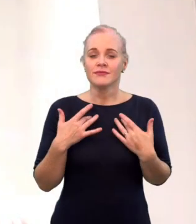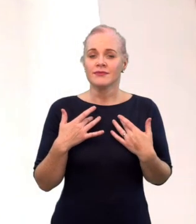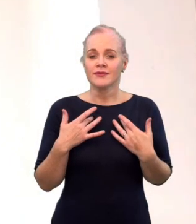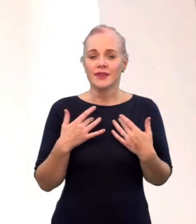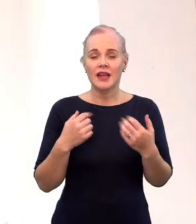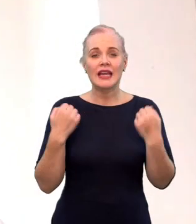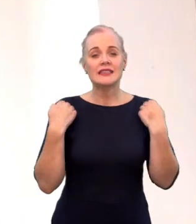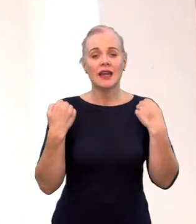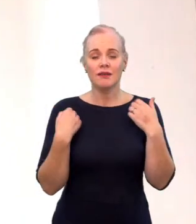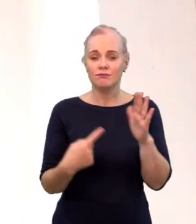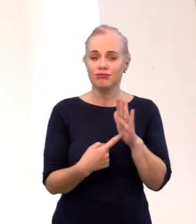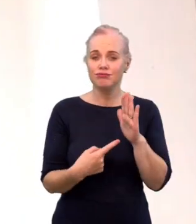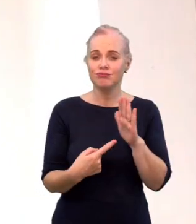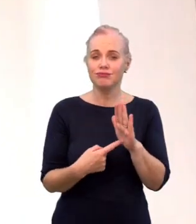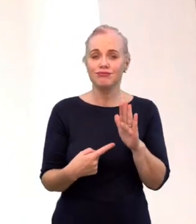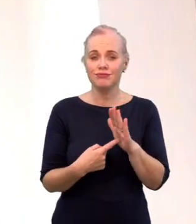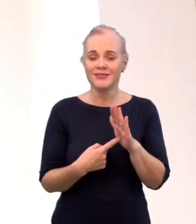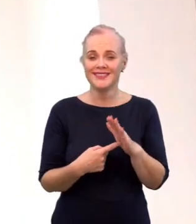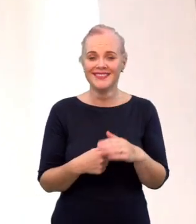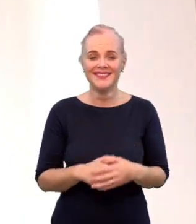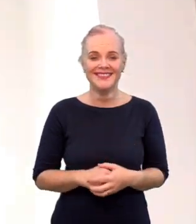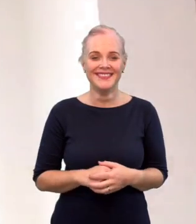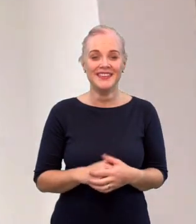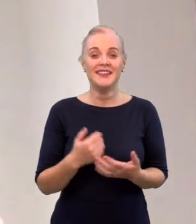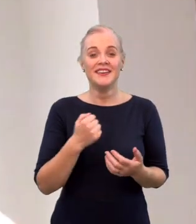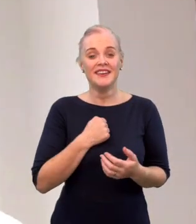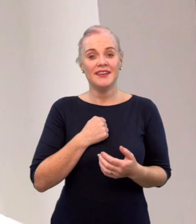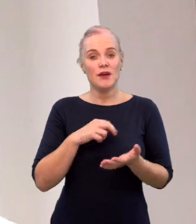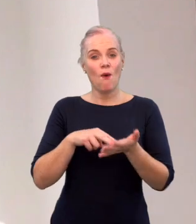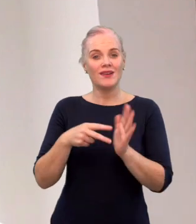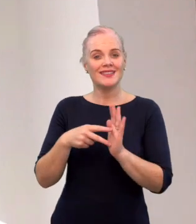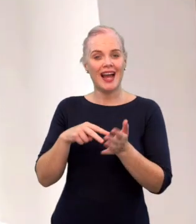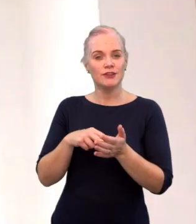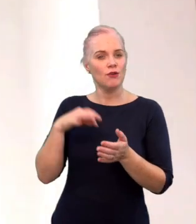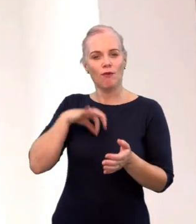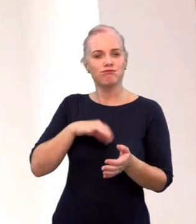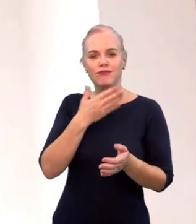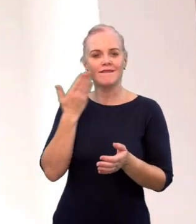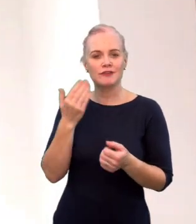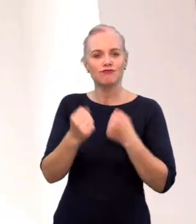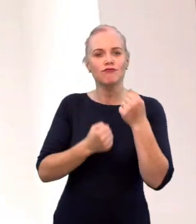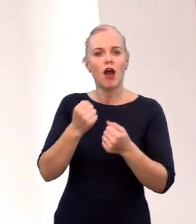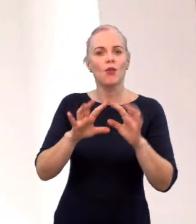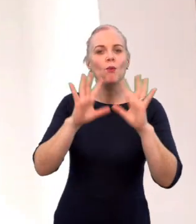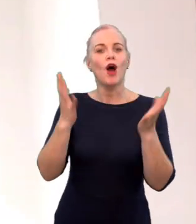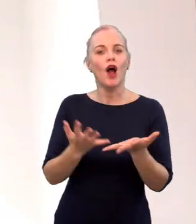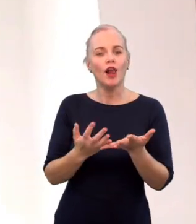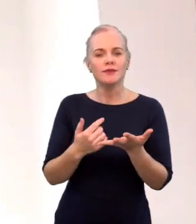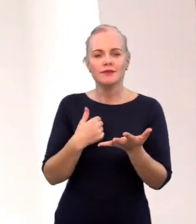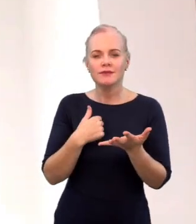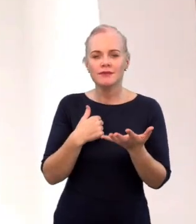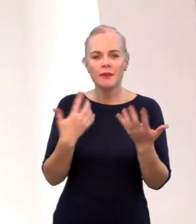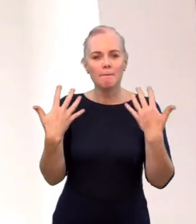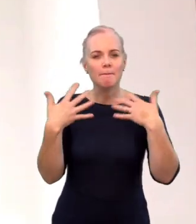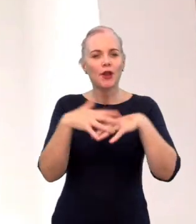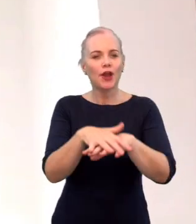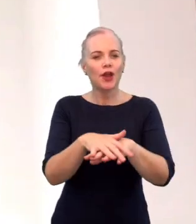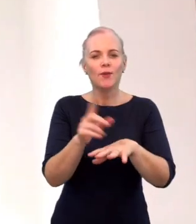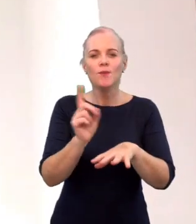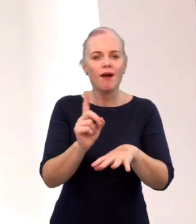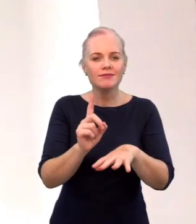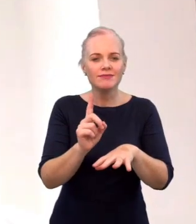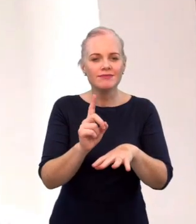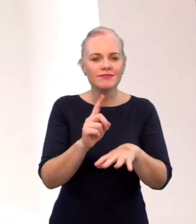Yes, I have many beliefs on the power of exercise. So my not-for-profit organisation, Run the World, I sort of merge